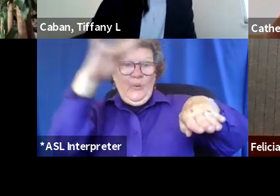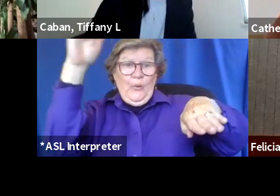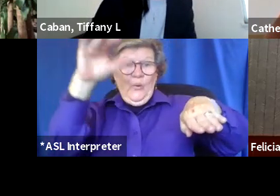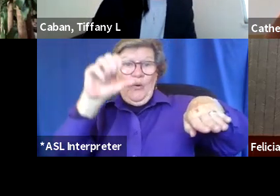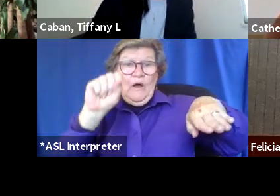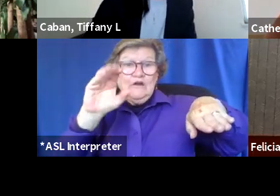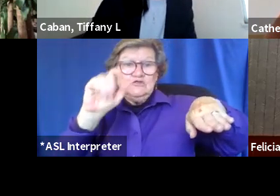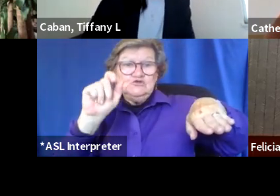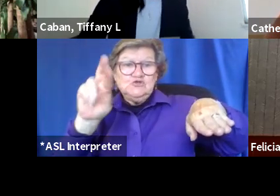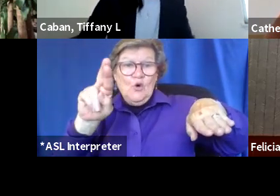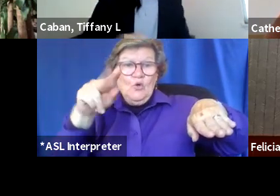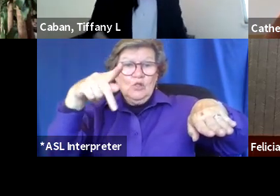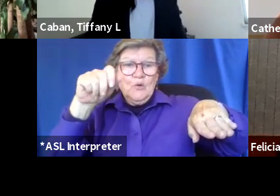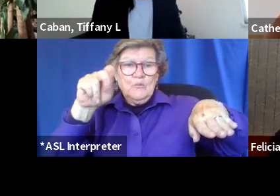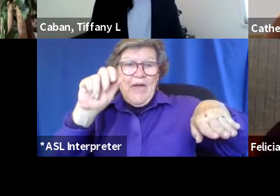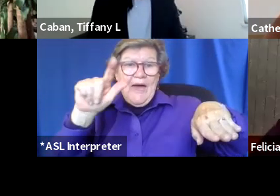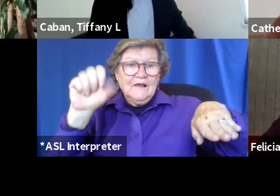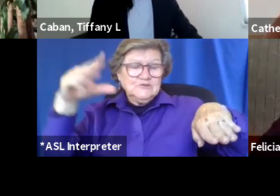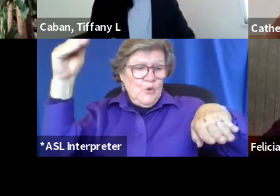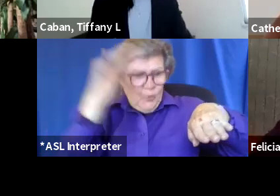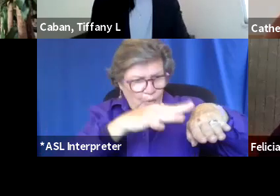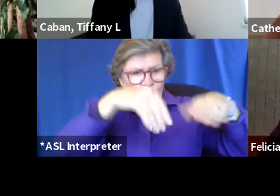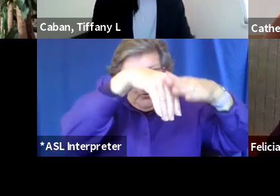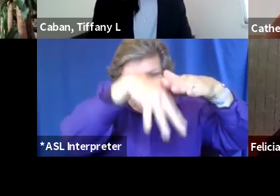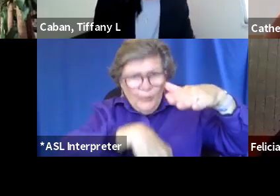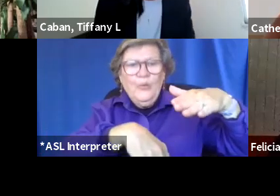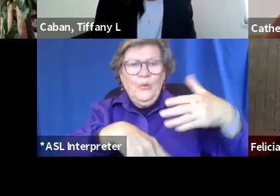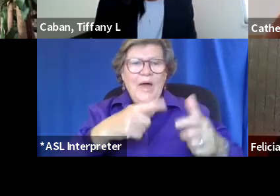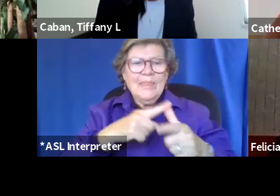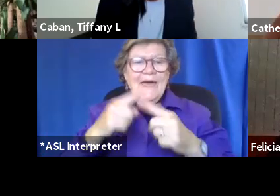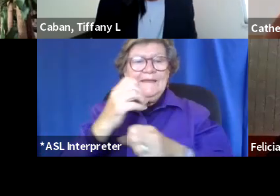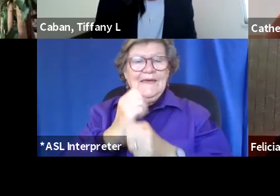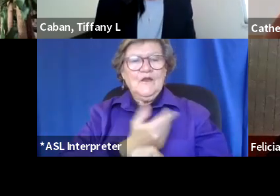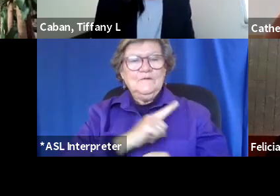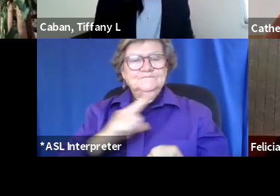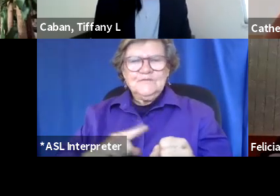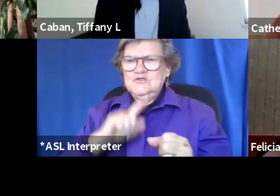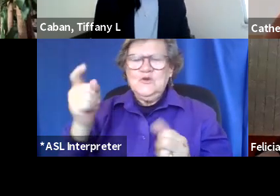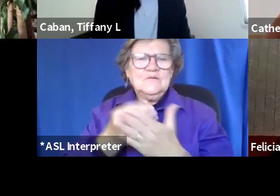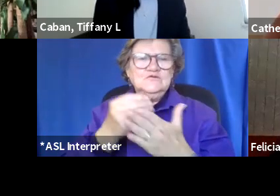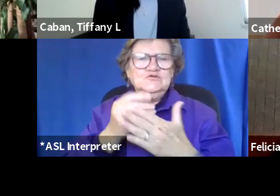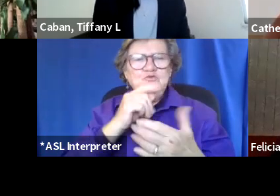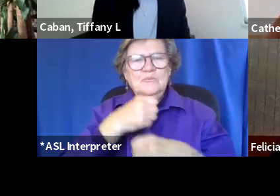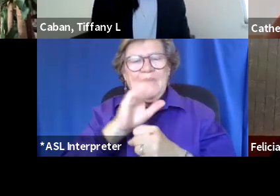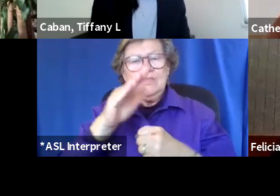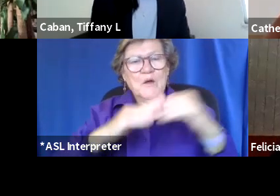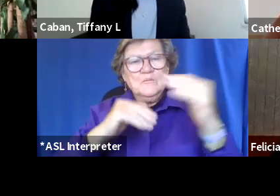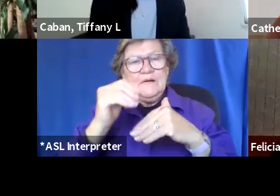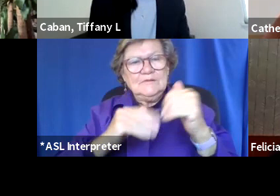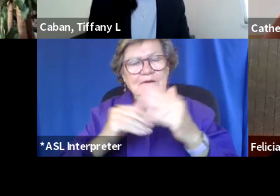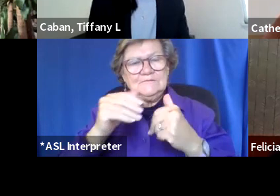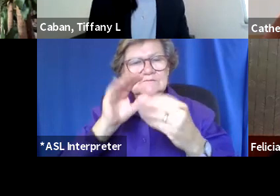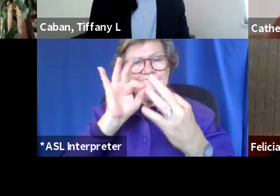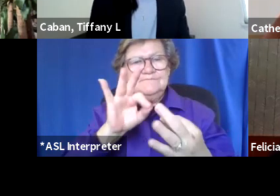reduce our emissions and meet our goals and get our landlords to also incentivize them to retrofit their buildings as well so that they can